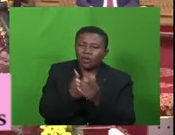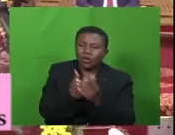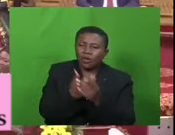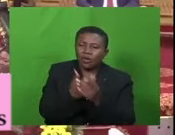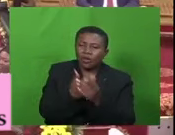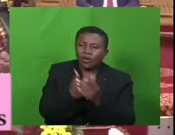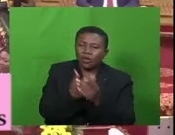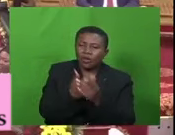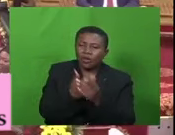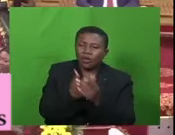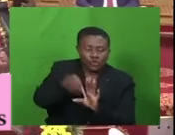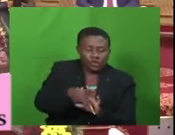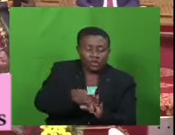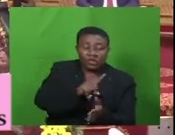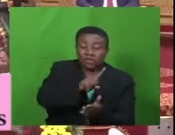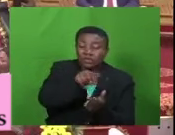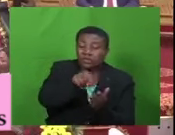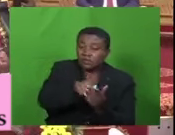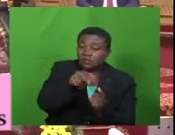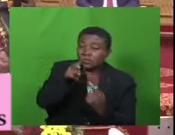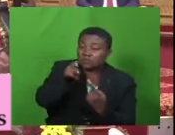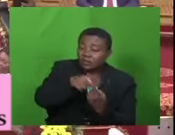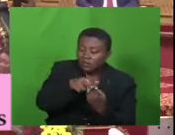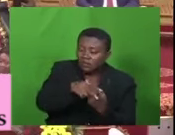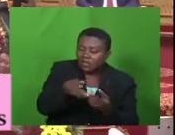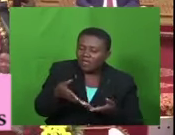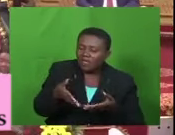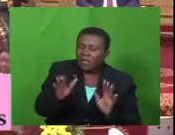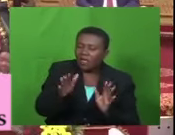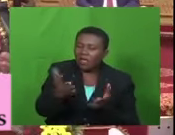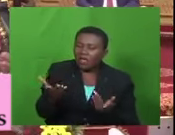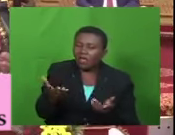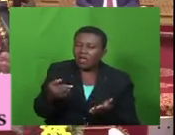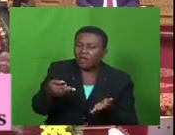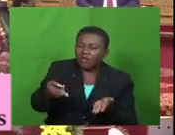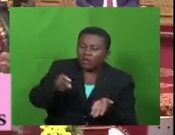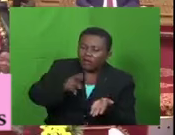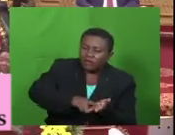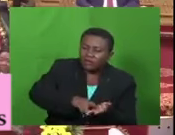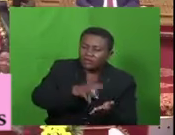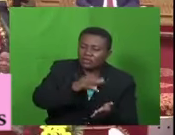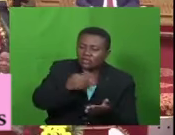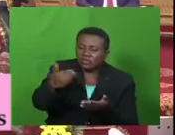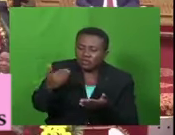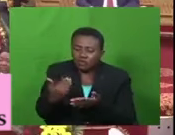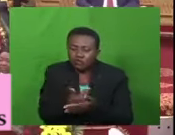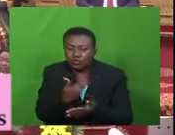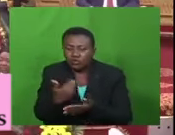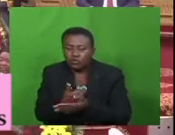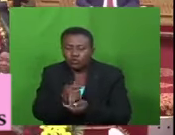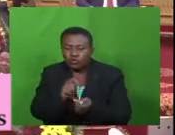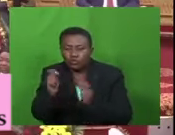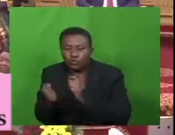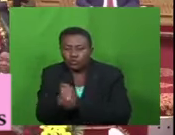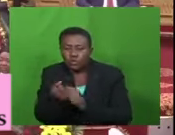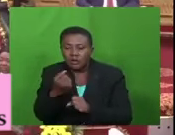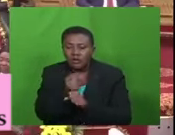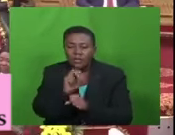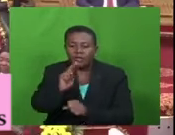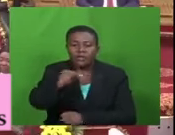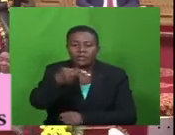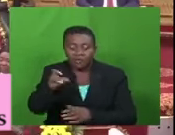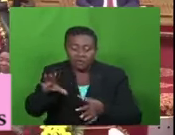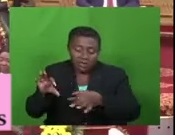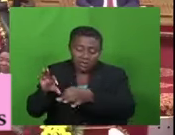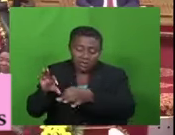scheme, and this app enables registration and renewal for oneself and others by linking NHIS cards to